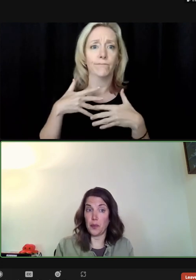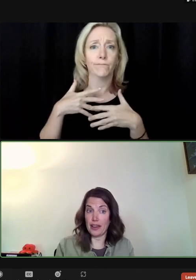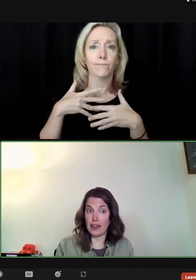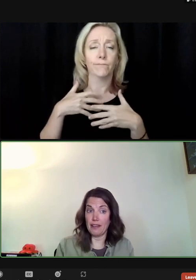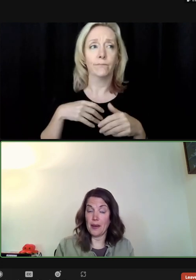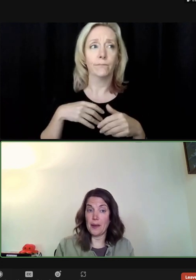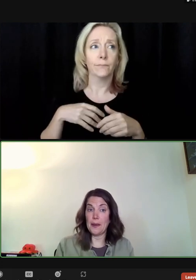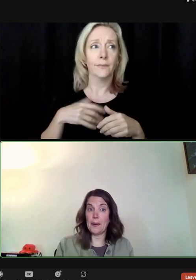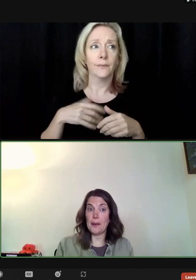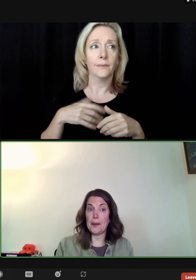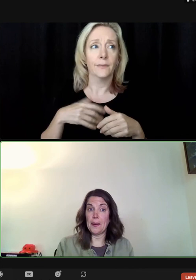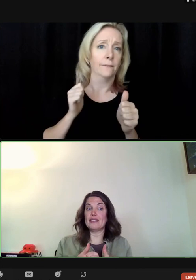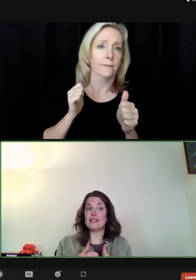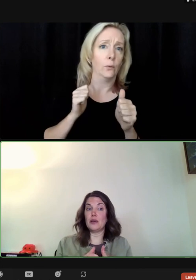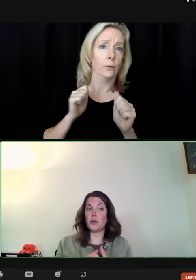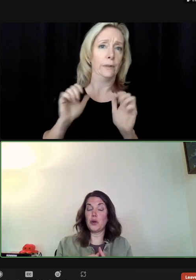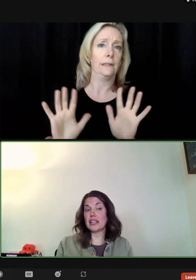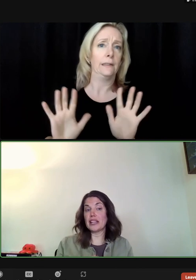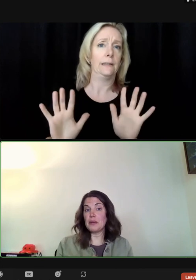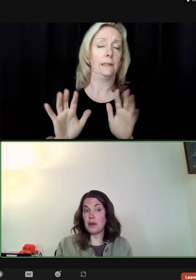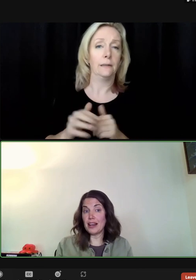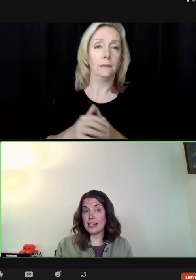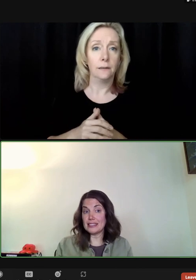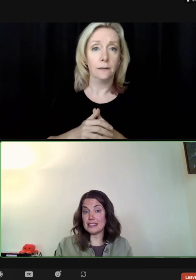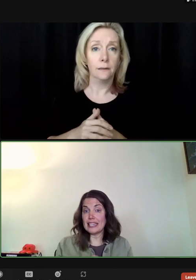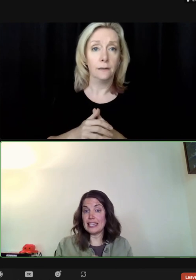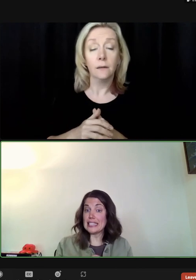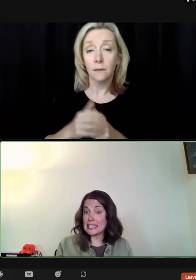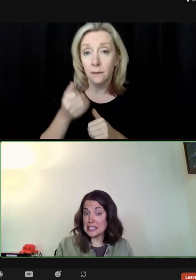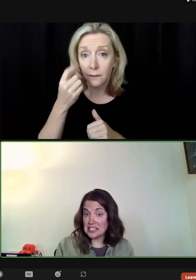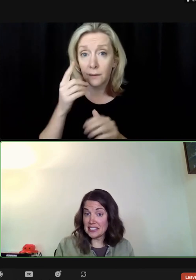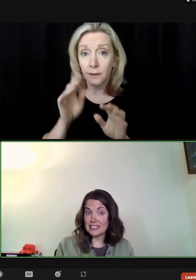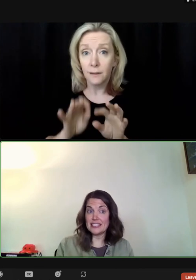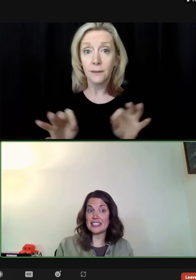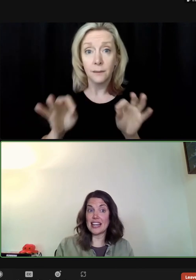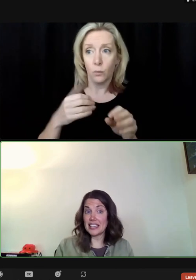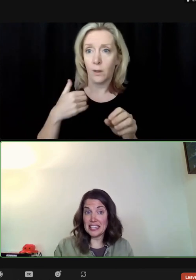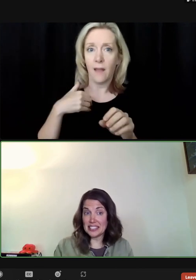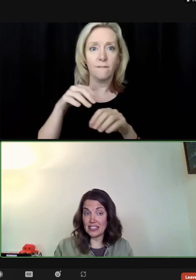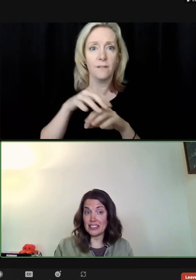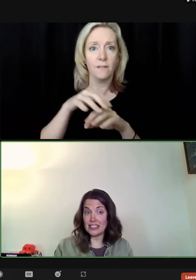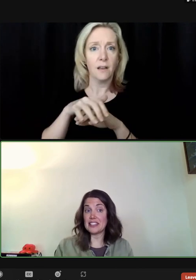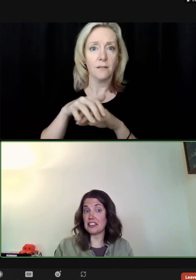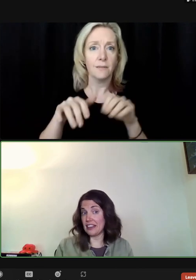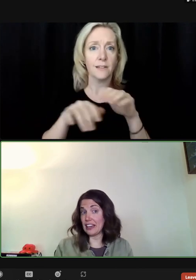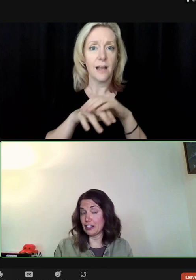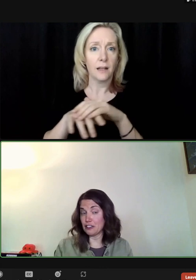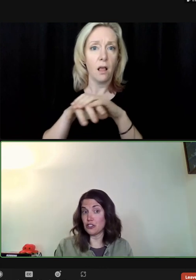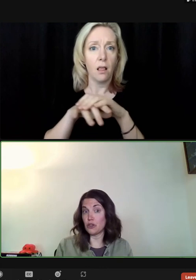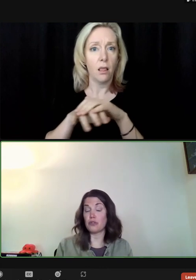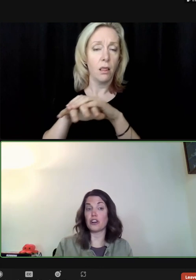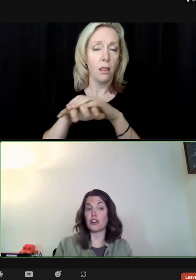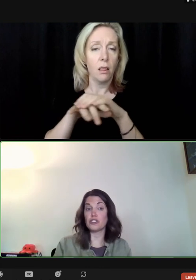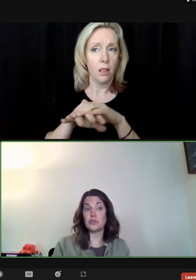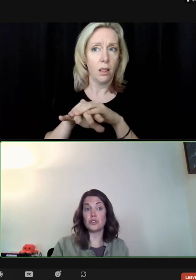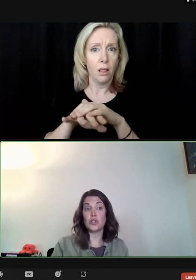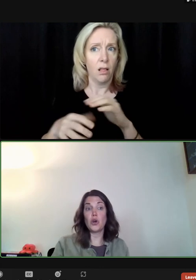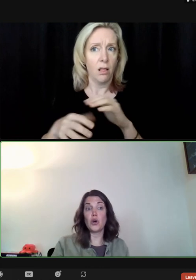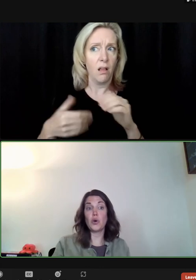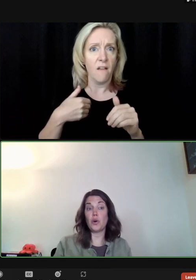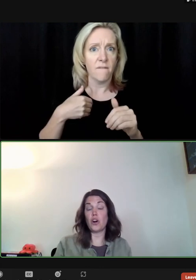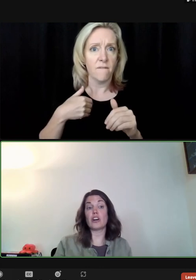we go to right away. But we want to keep in mind it exists. Tactile ASL is a thing. So for